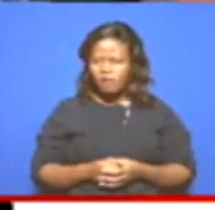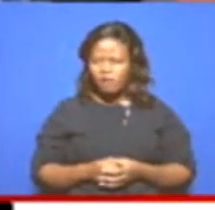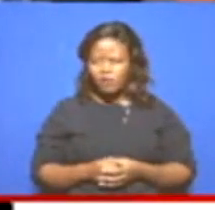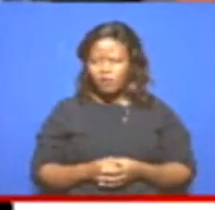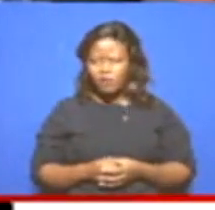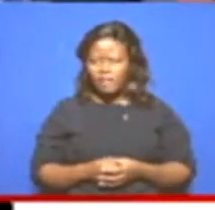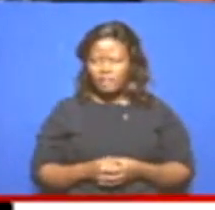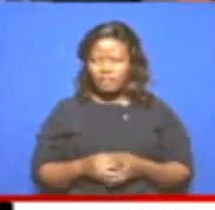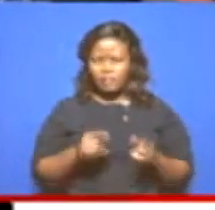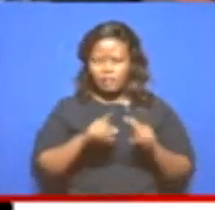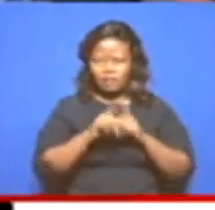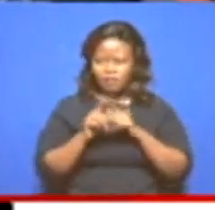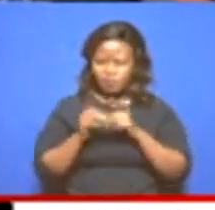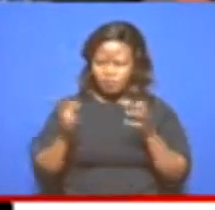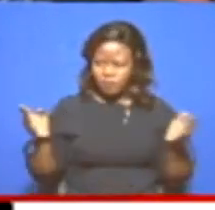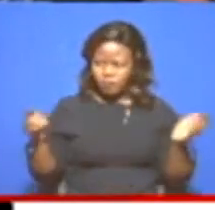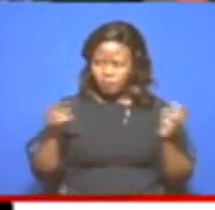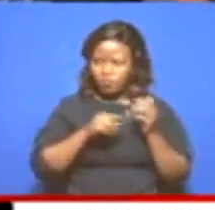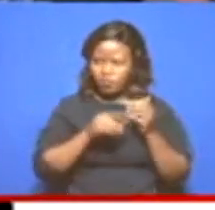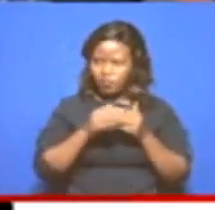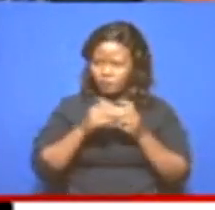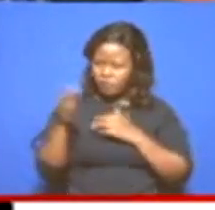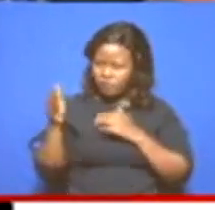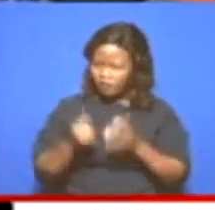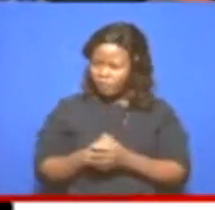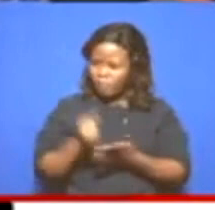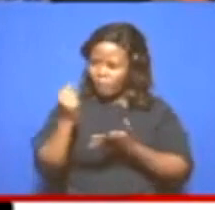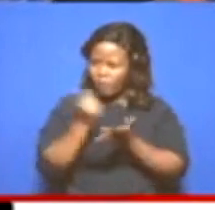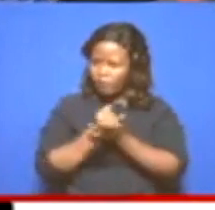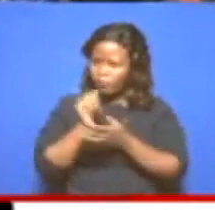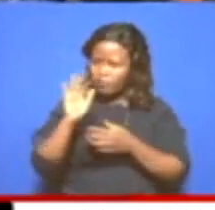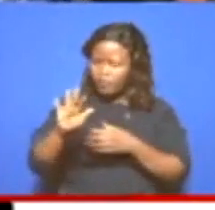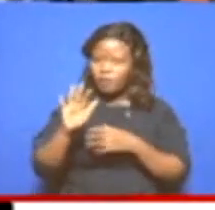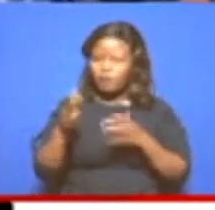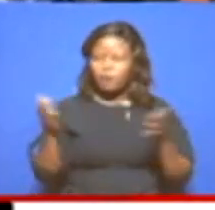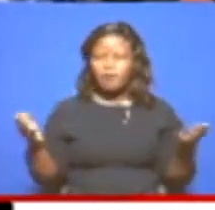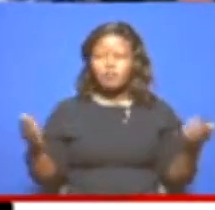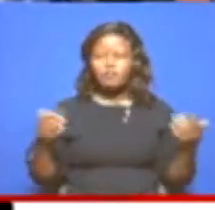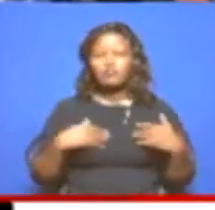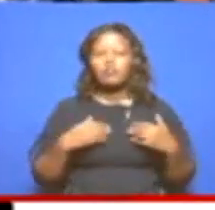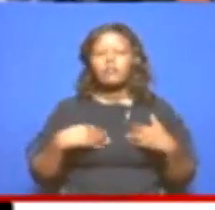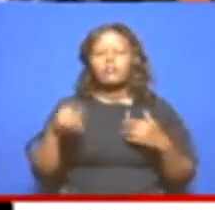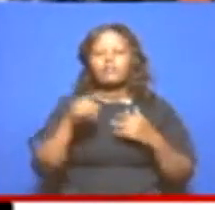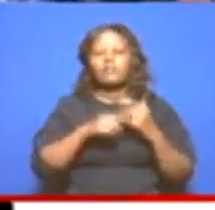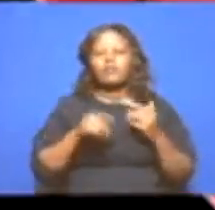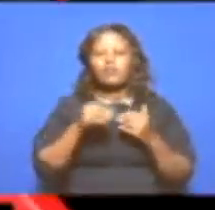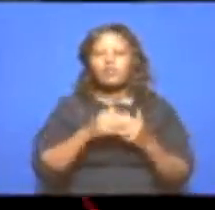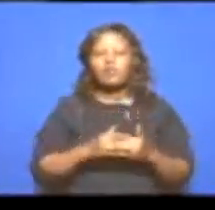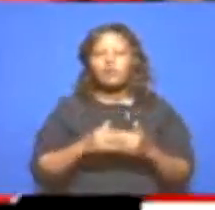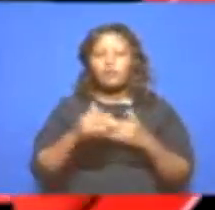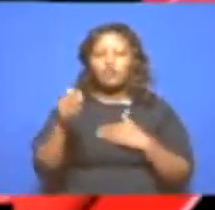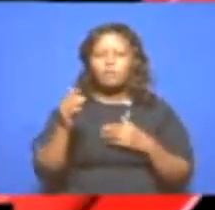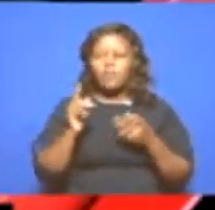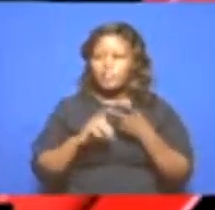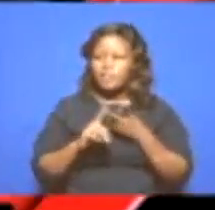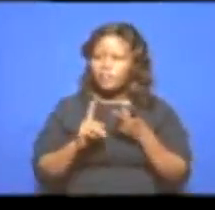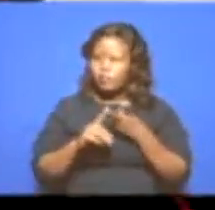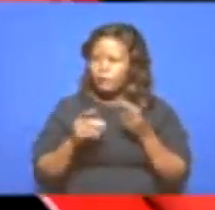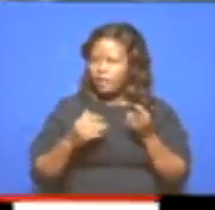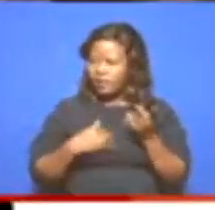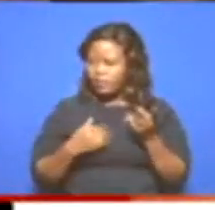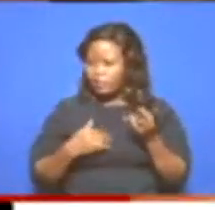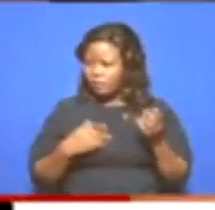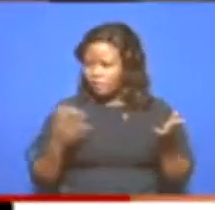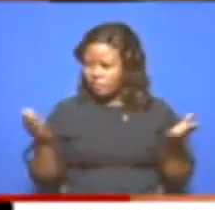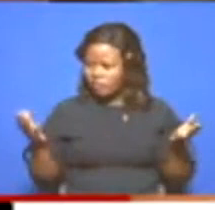Kenya Human Rights Commission offices in Lovington, and it is a sad story that they're talking about. And they are together